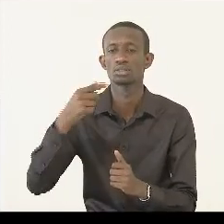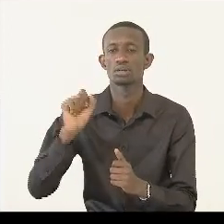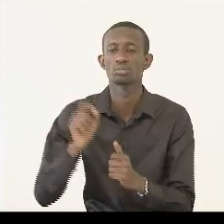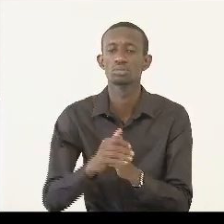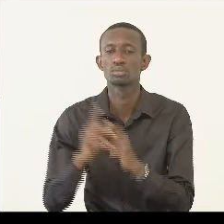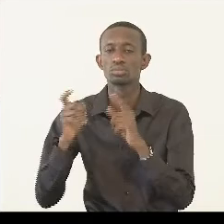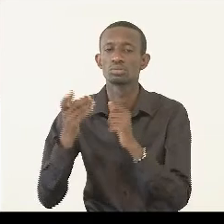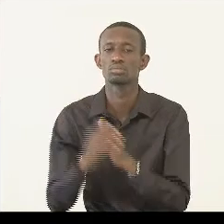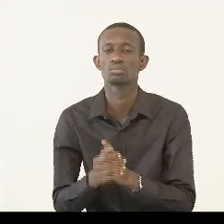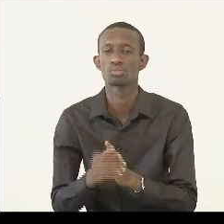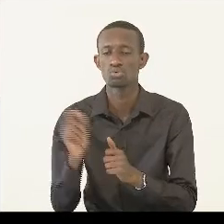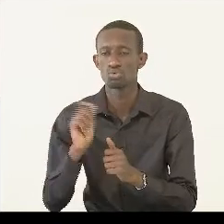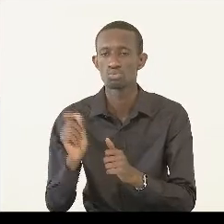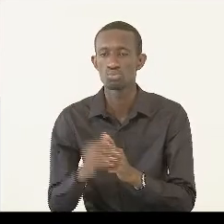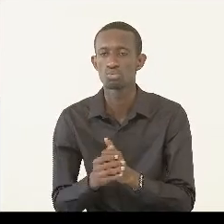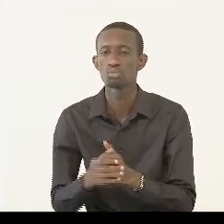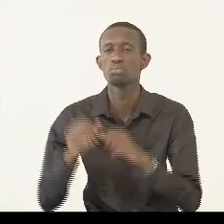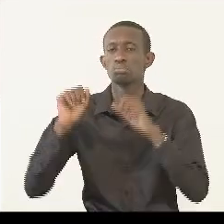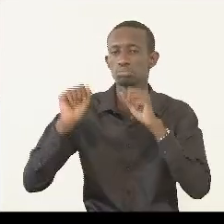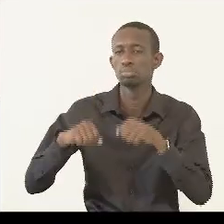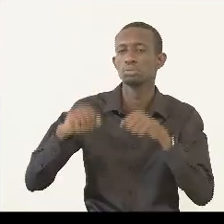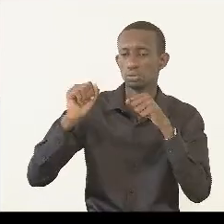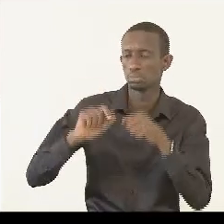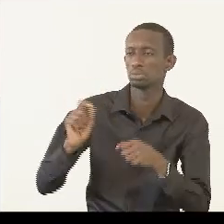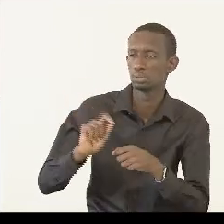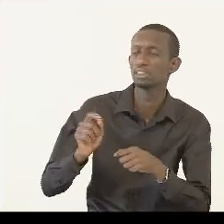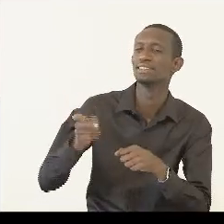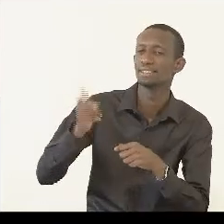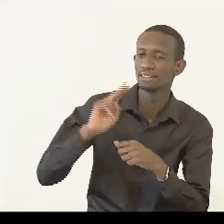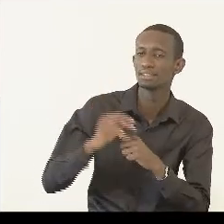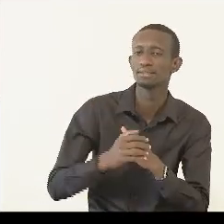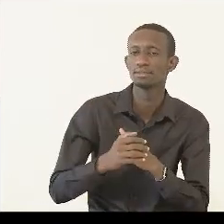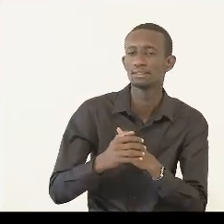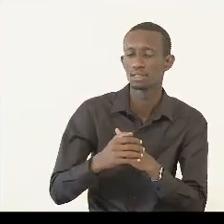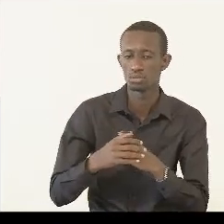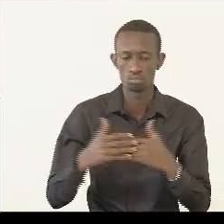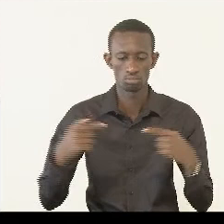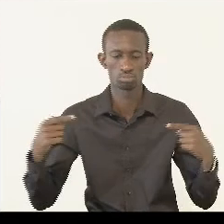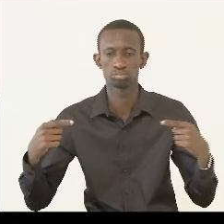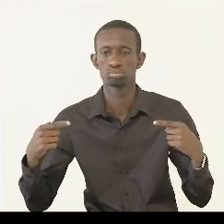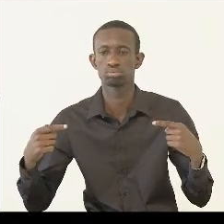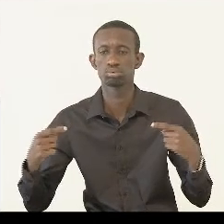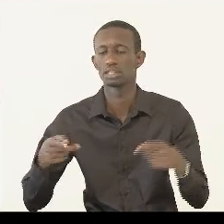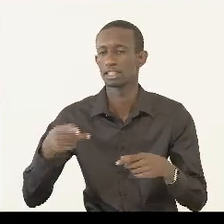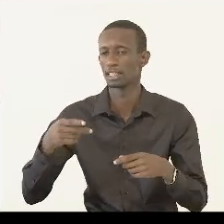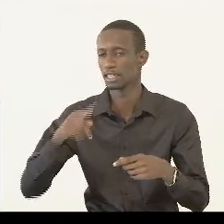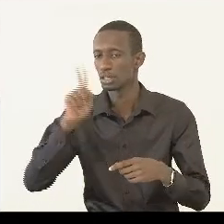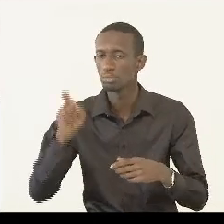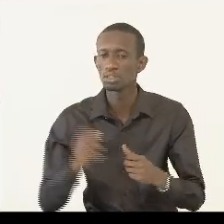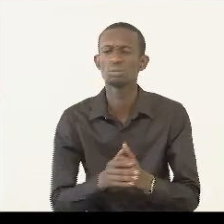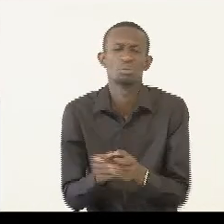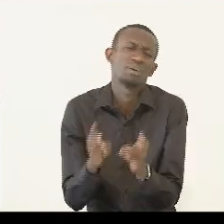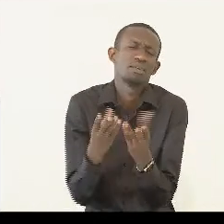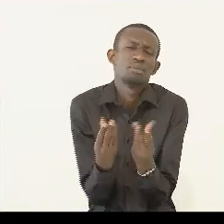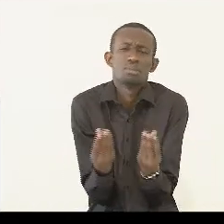time do the writing of the question set, you can always have the answer against the question for easy planning and making